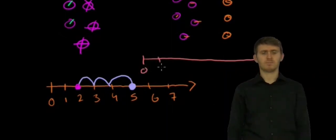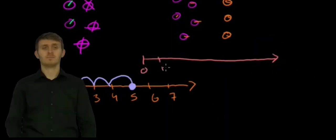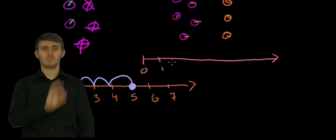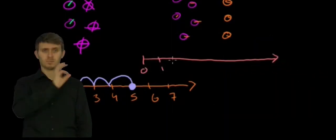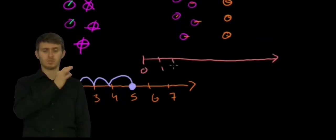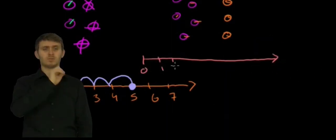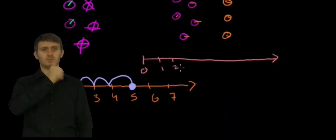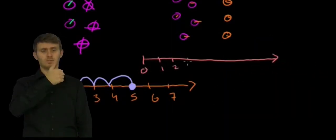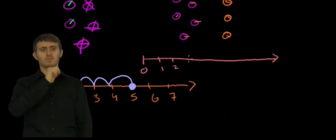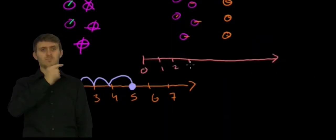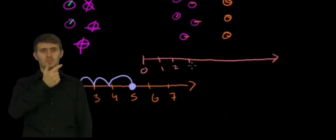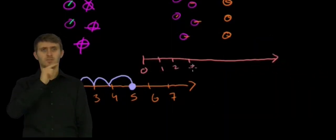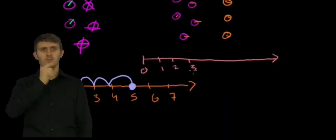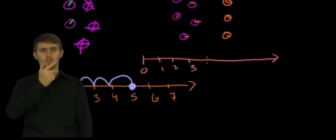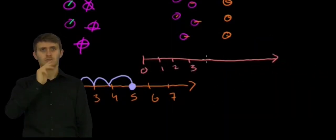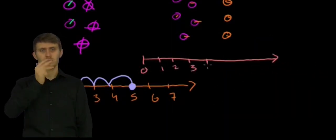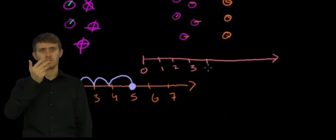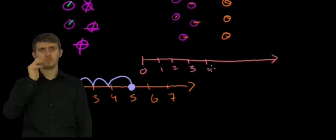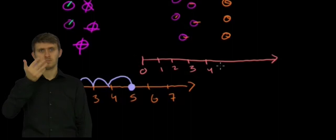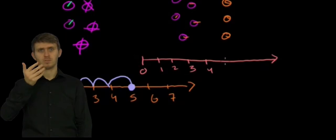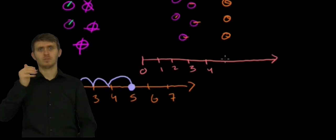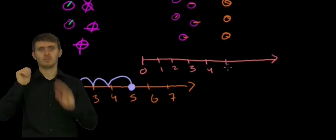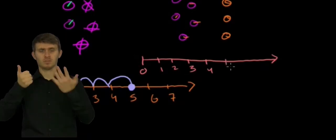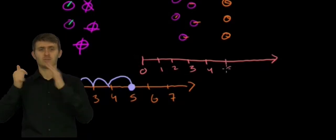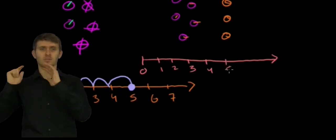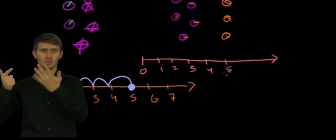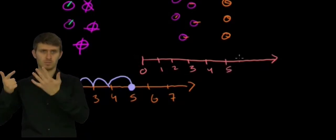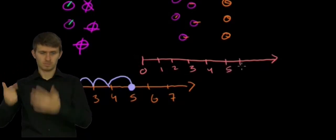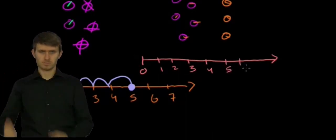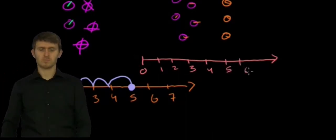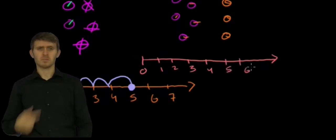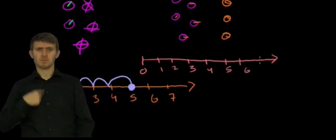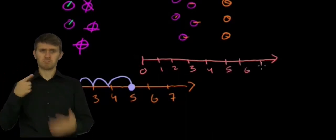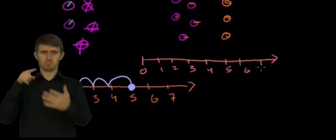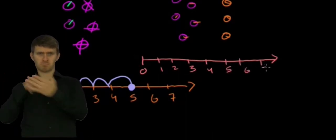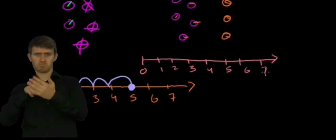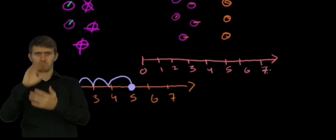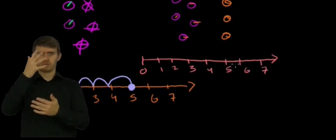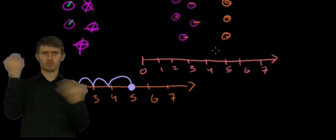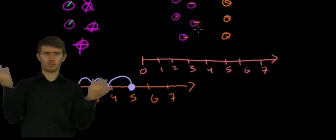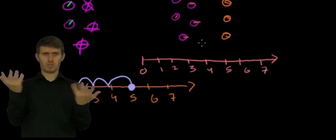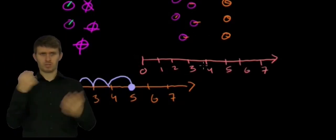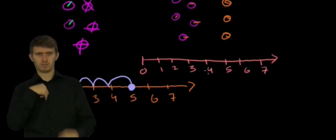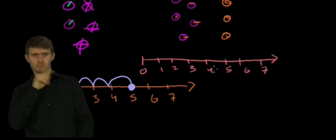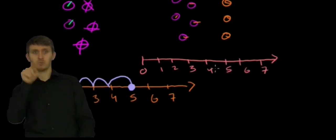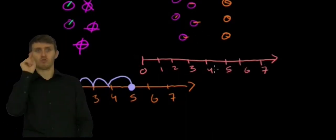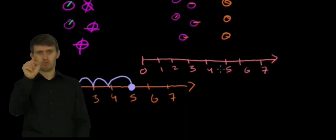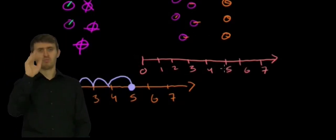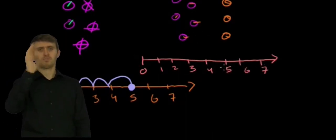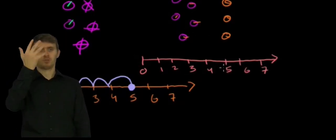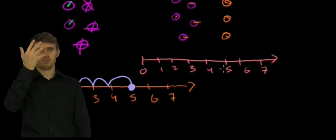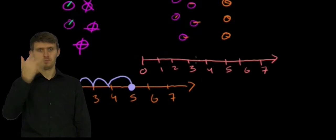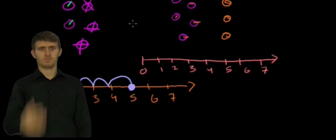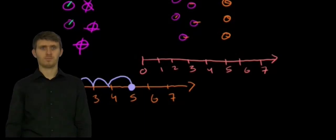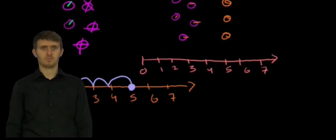0, 1, 2, 3, 4, 5, 6, 7. So if I were to plot